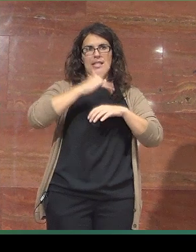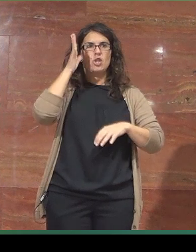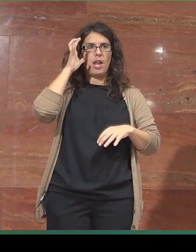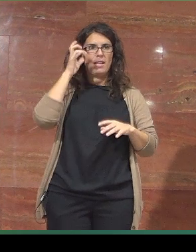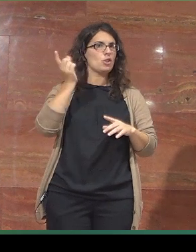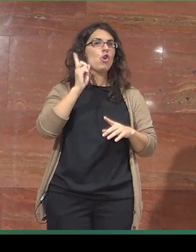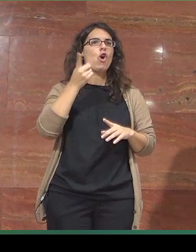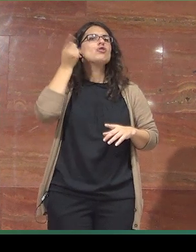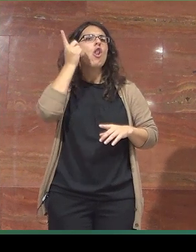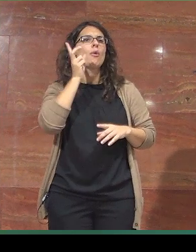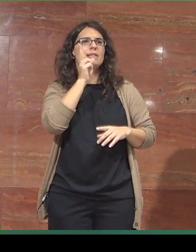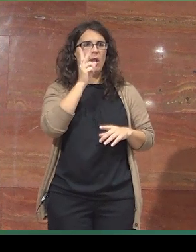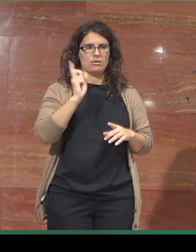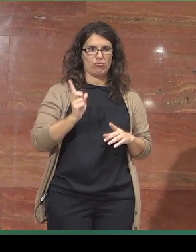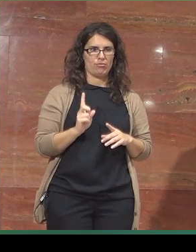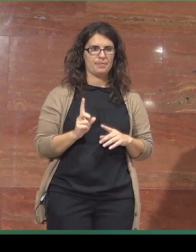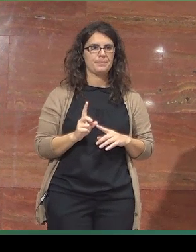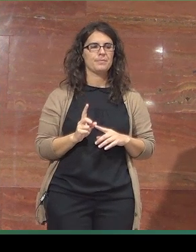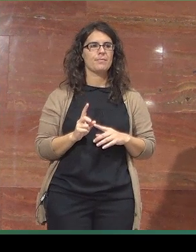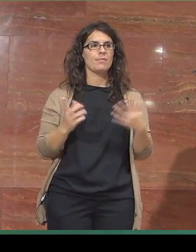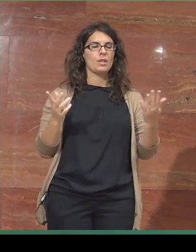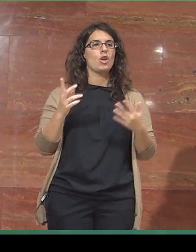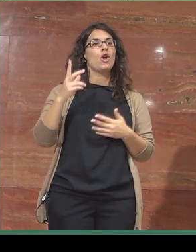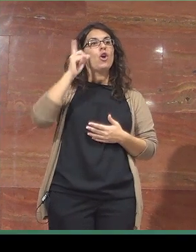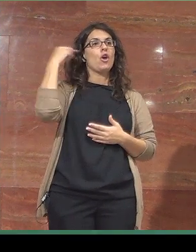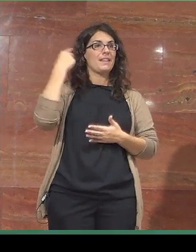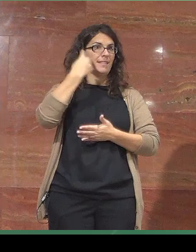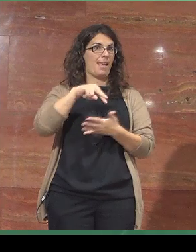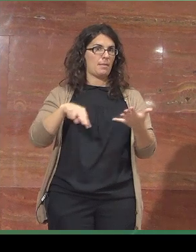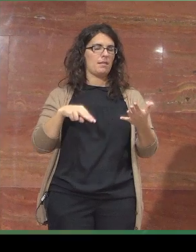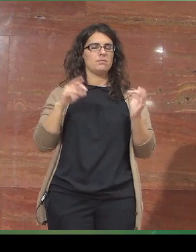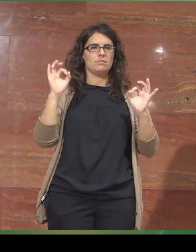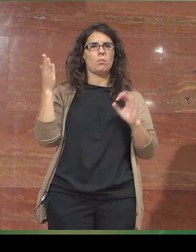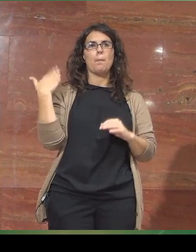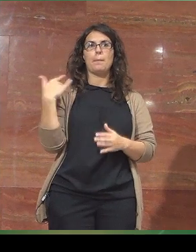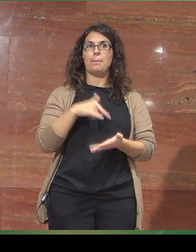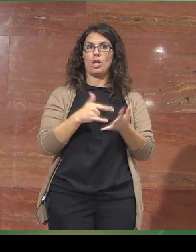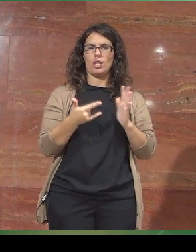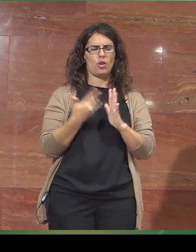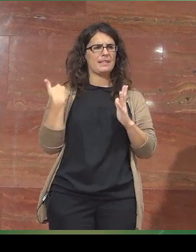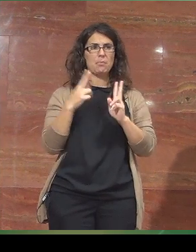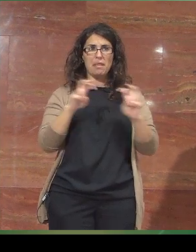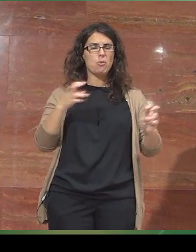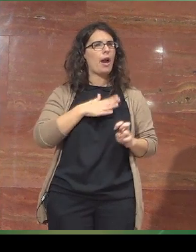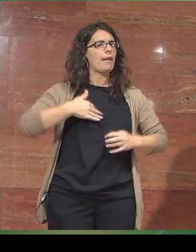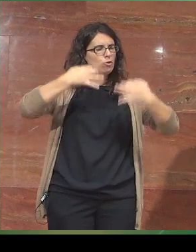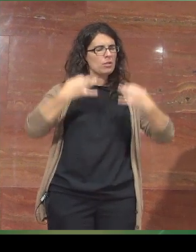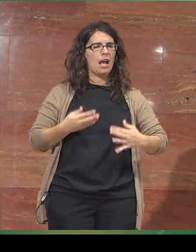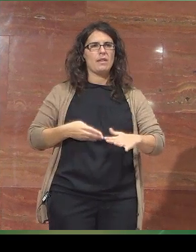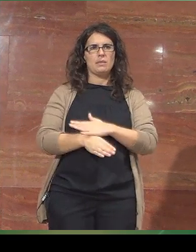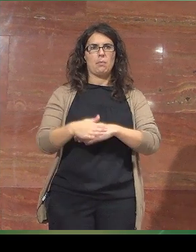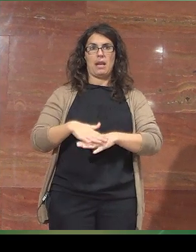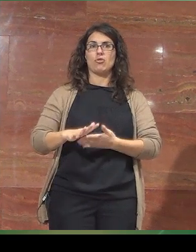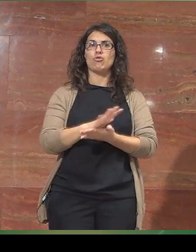Legible London is a project that from the start we wanted to make accessible for all people. I mean,